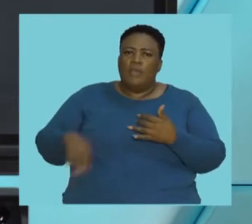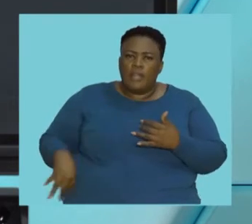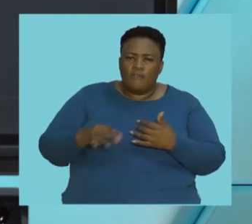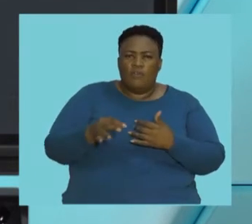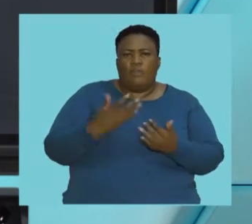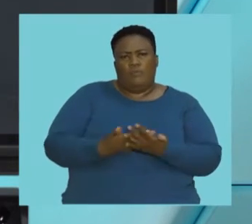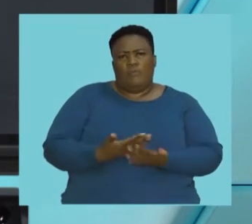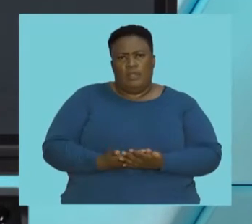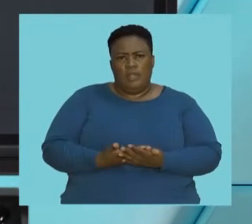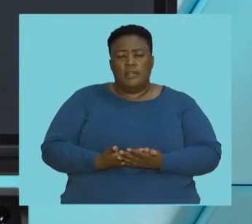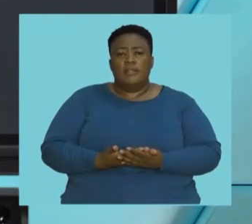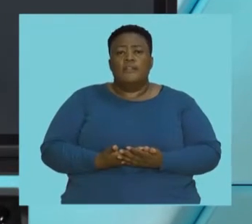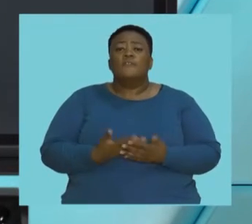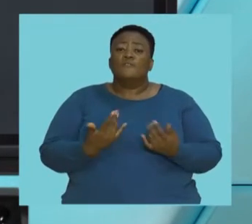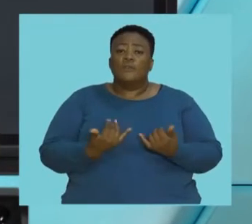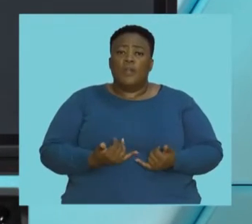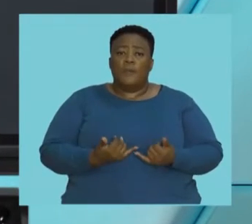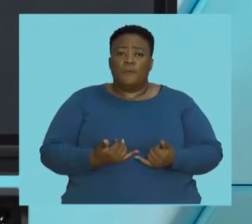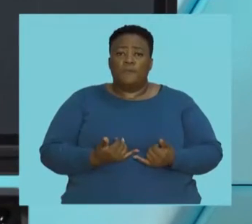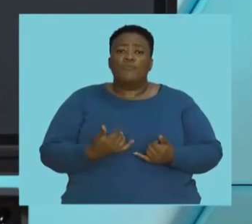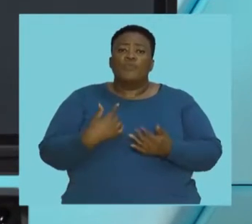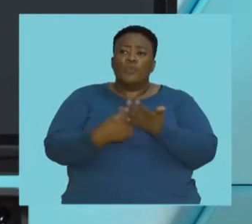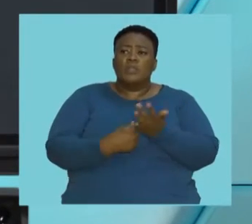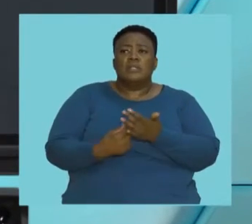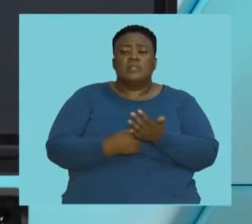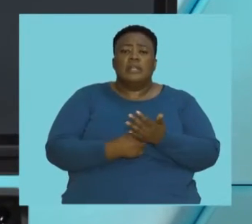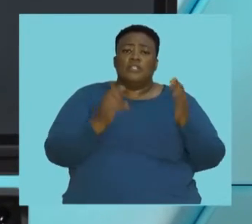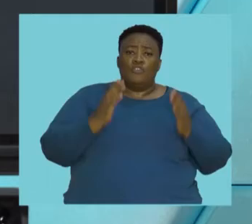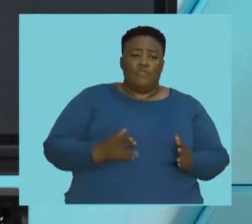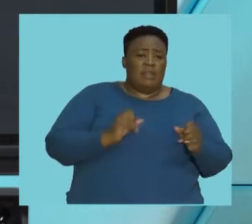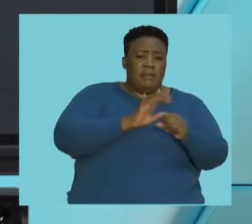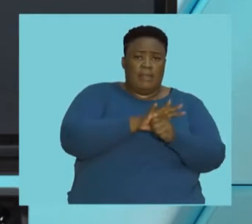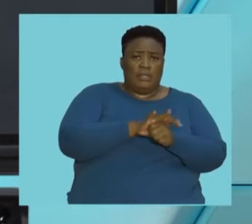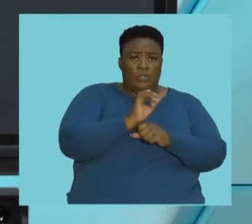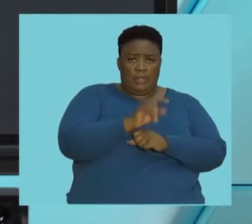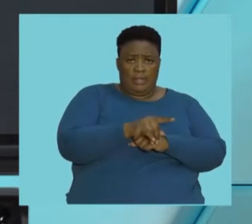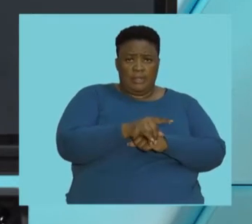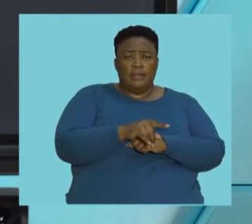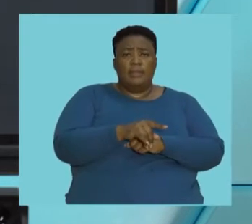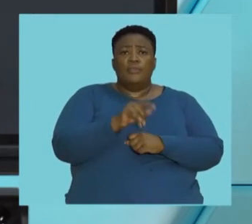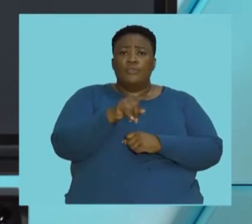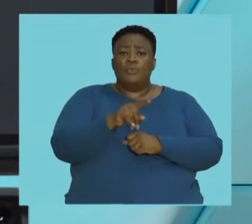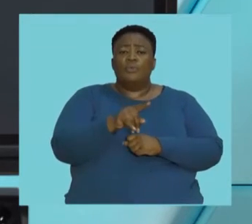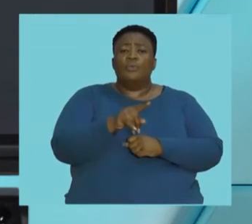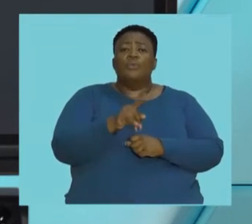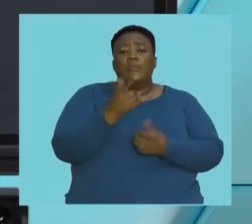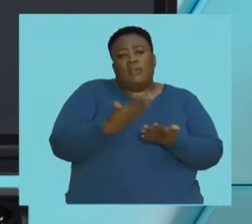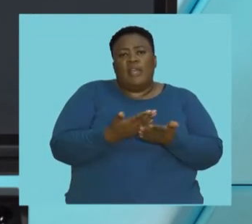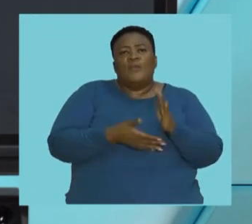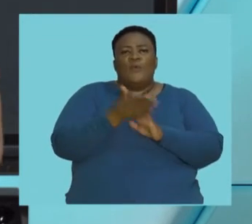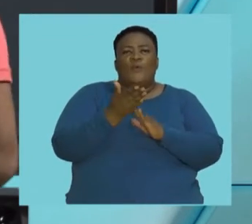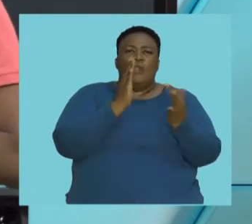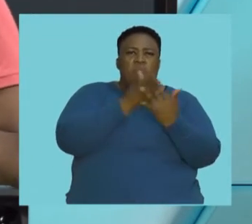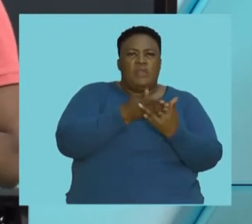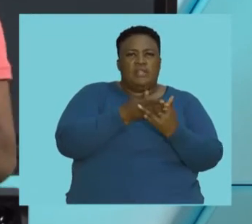Now we're looking at factors that affect food security. In this segment, we've discussed the human impact on that. You guys